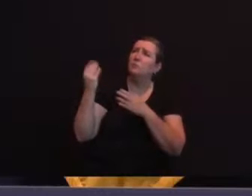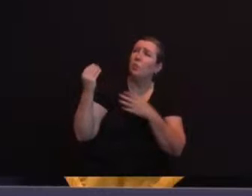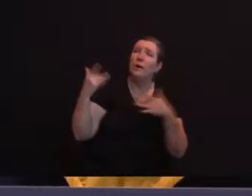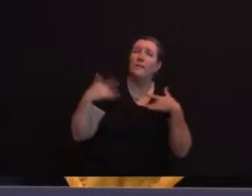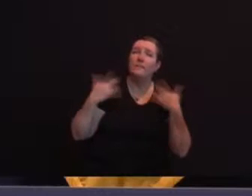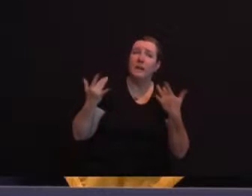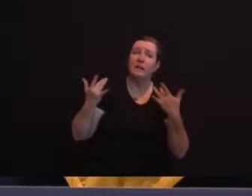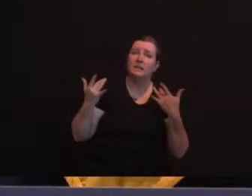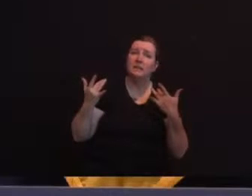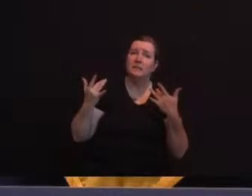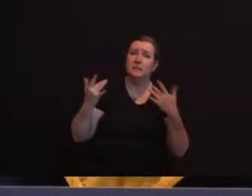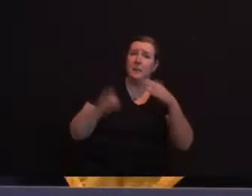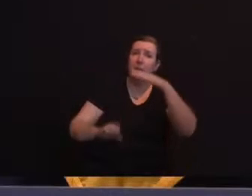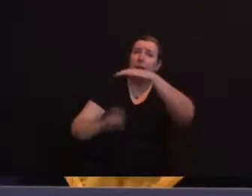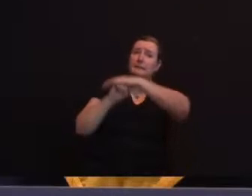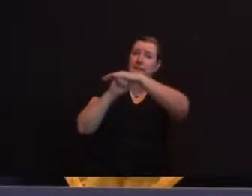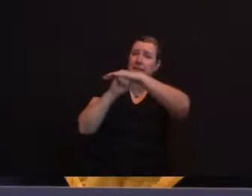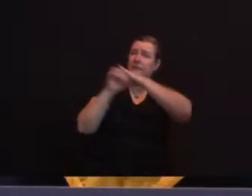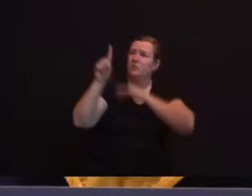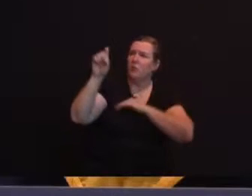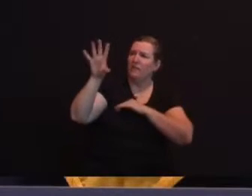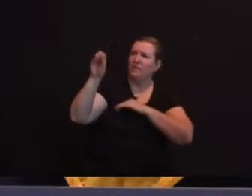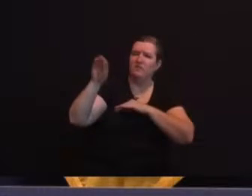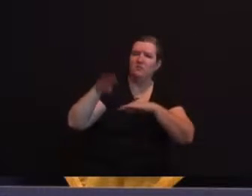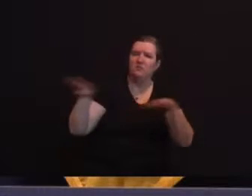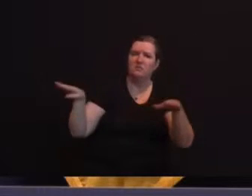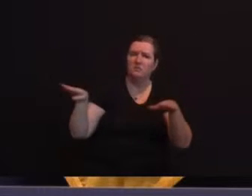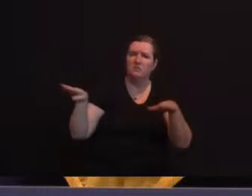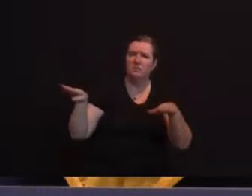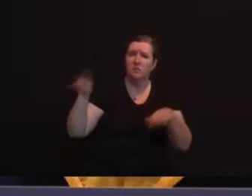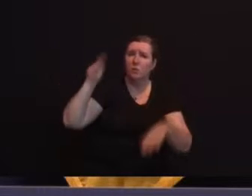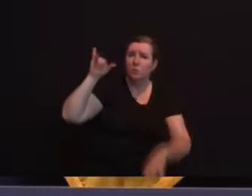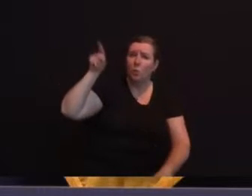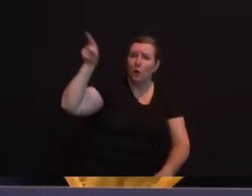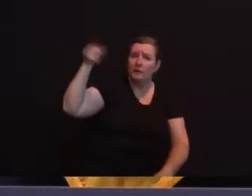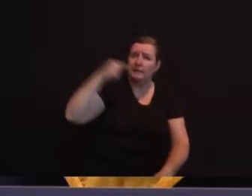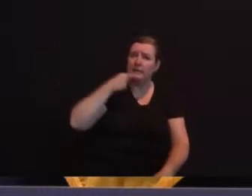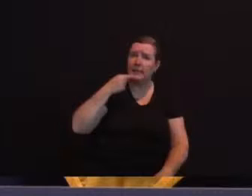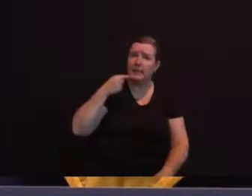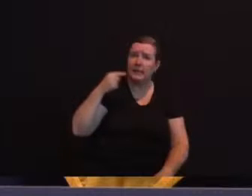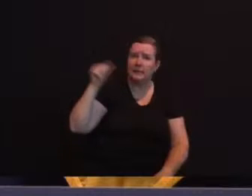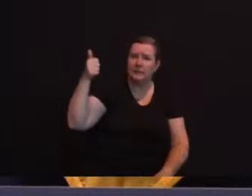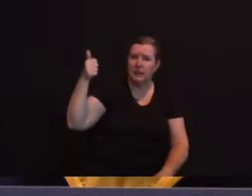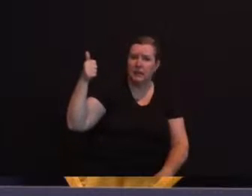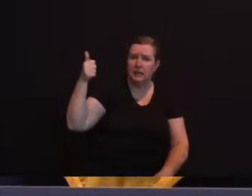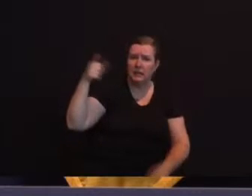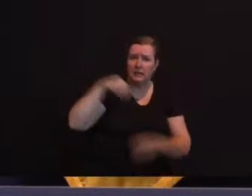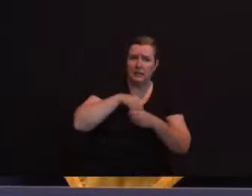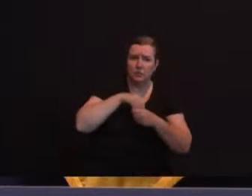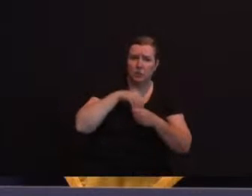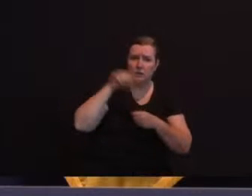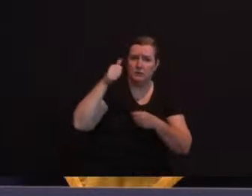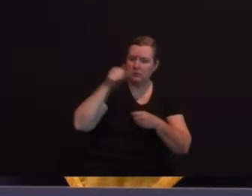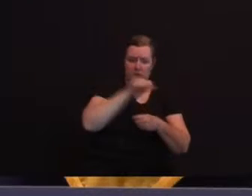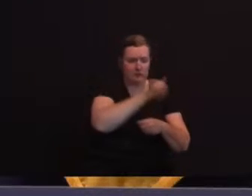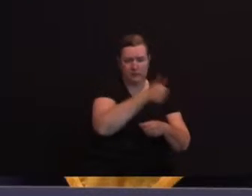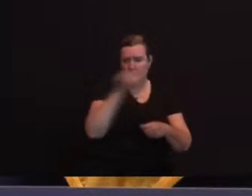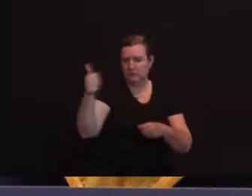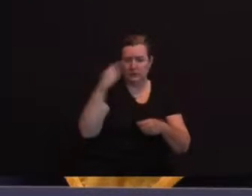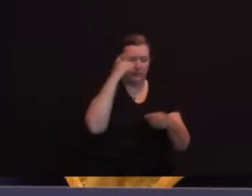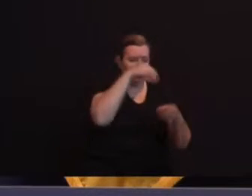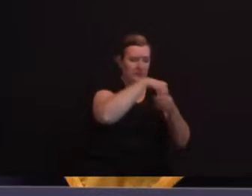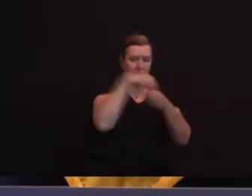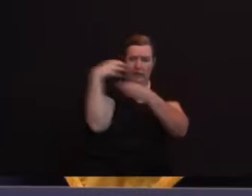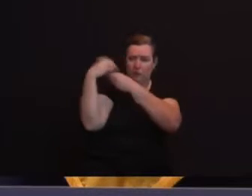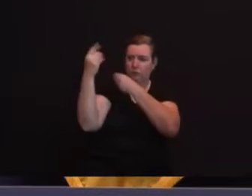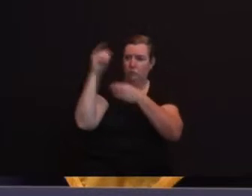New York is limiting both indoor and outdoor gatherings at private residences to just 10 people? To what? To just 10 people. Yep. I missed